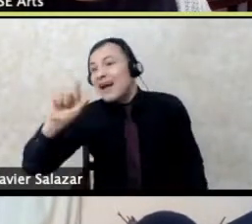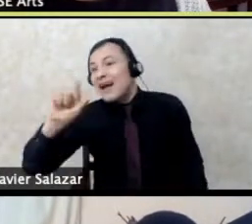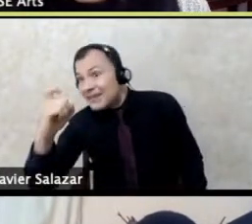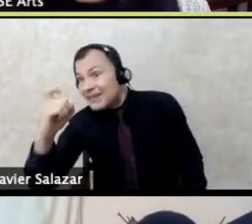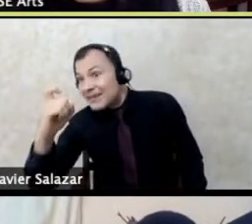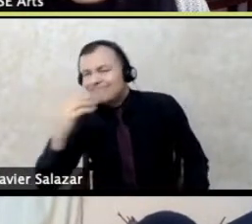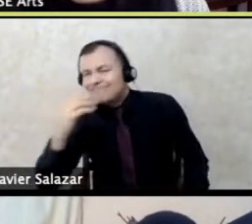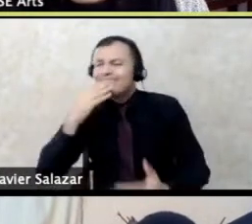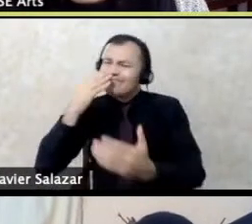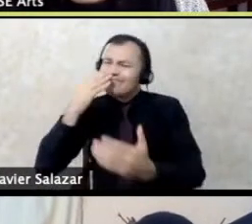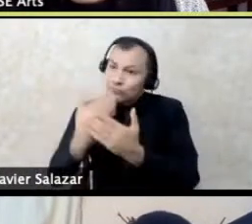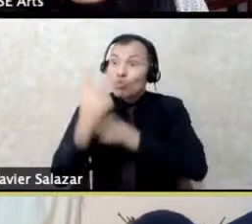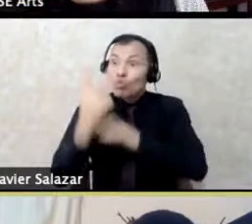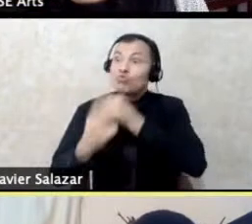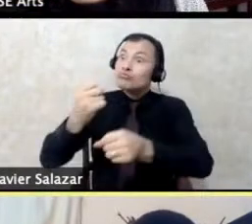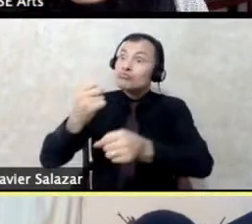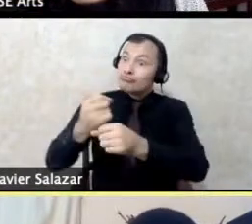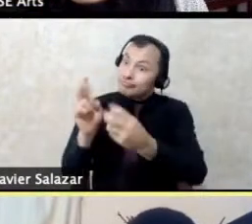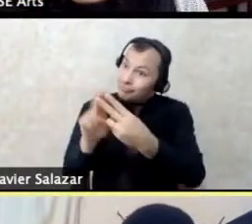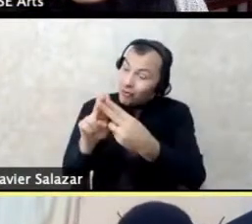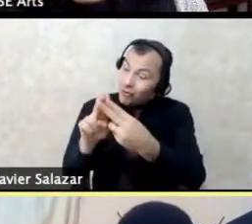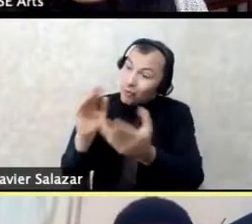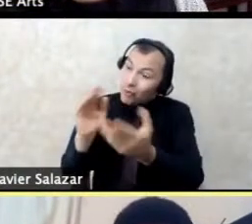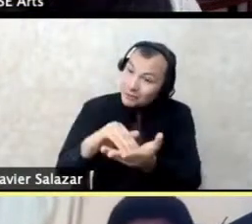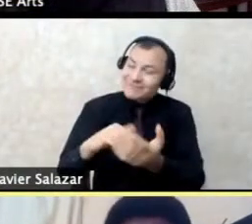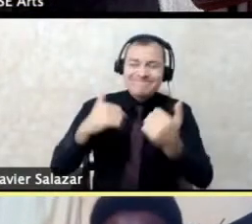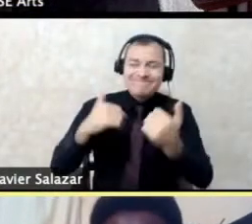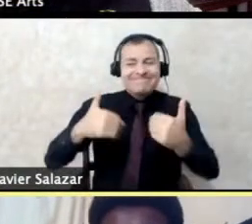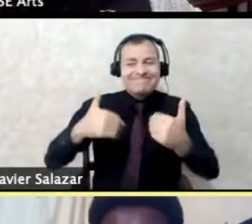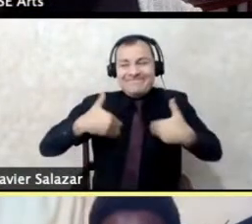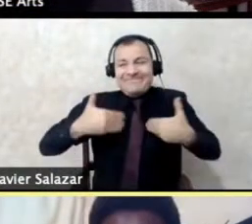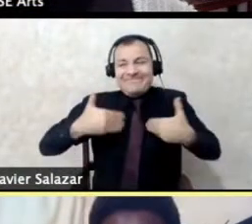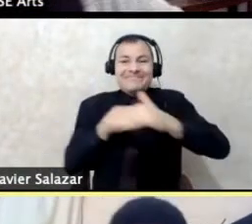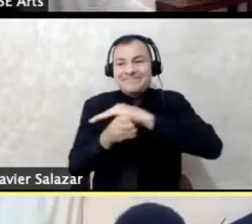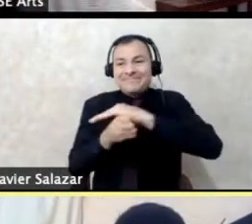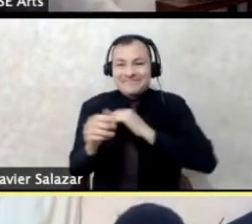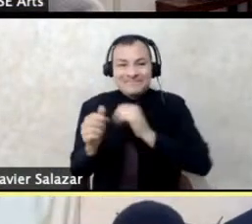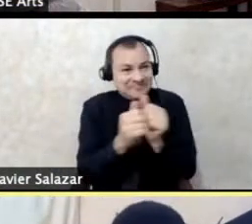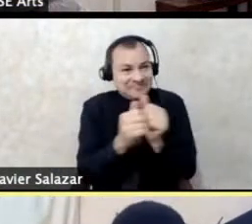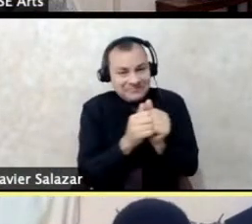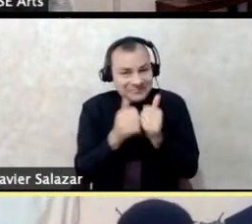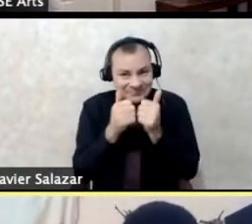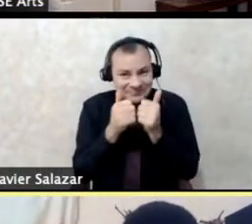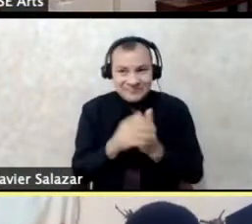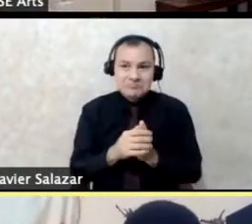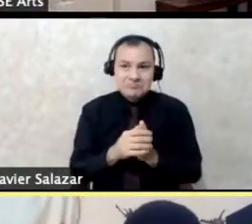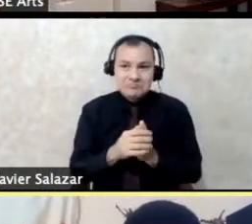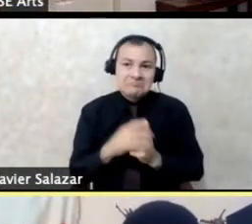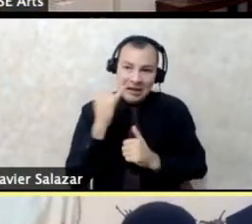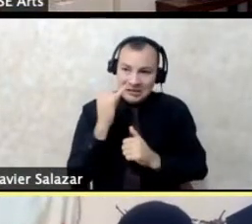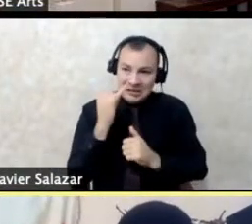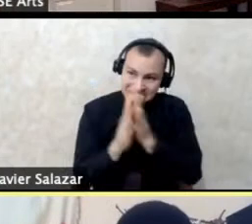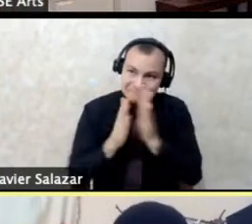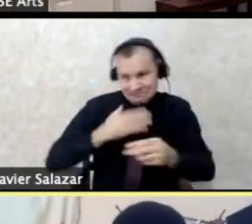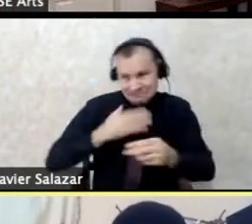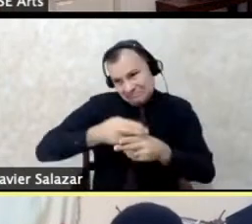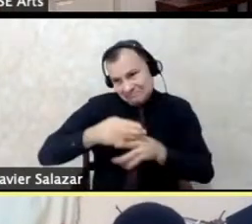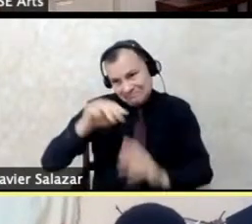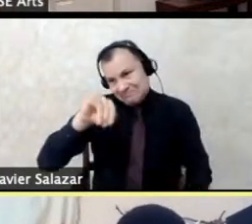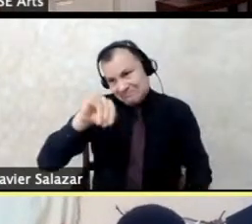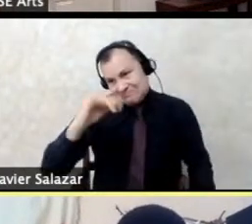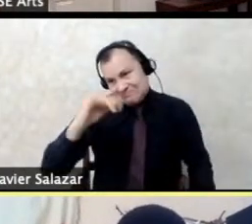So yeah, my name is Michael Kamunya. I'm working with an organization called Playmakers